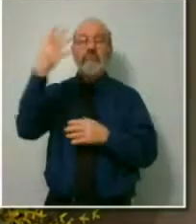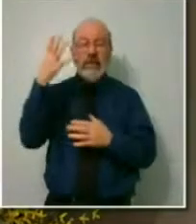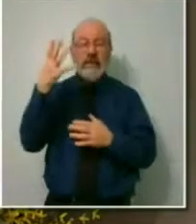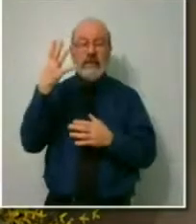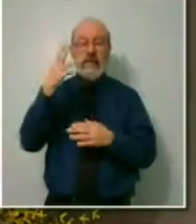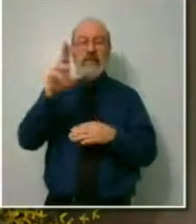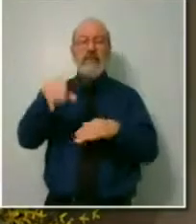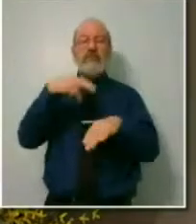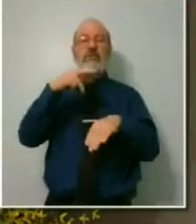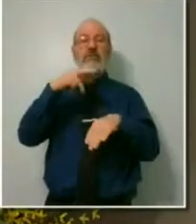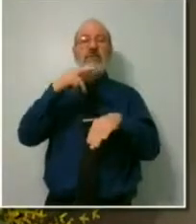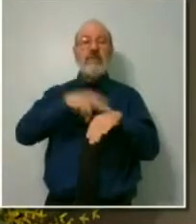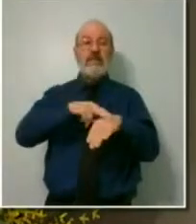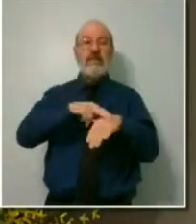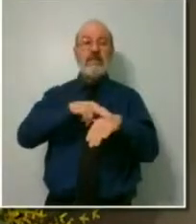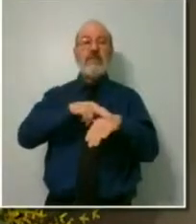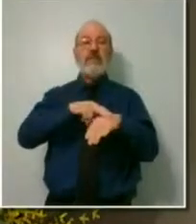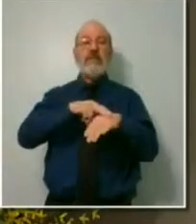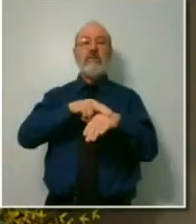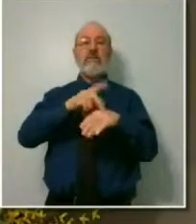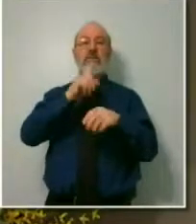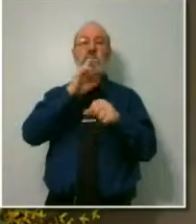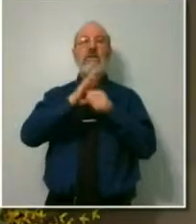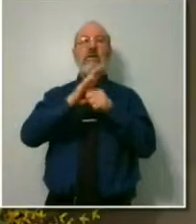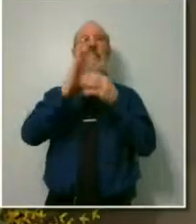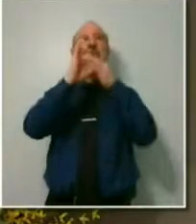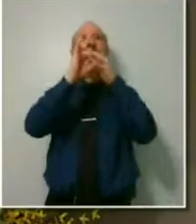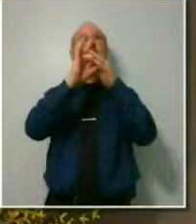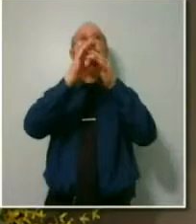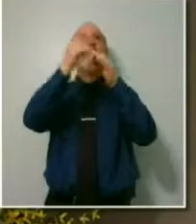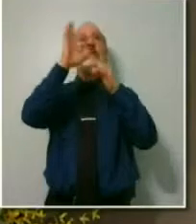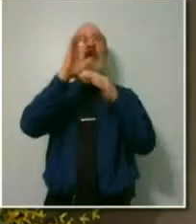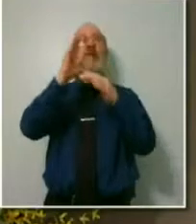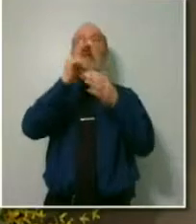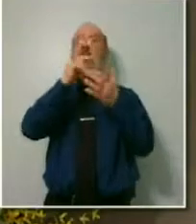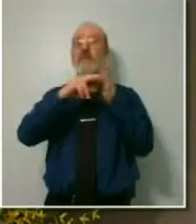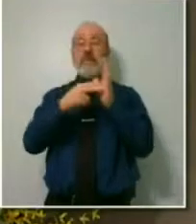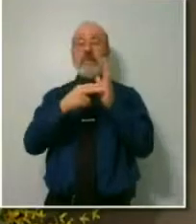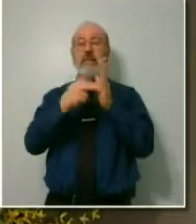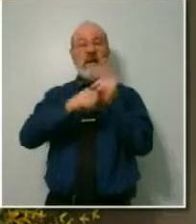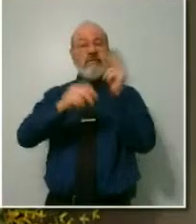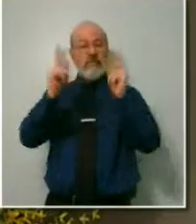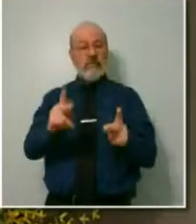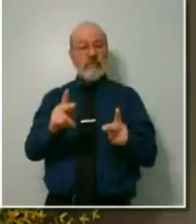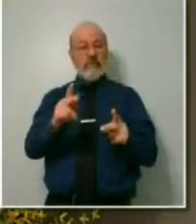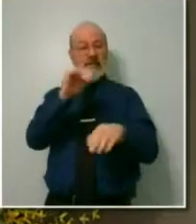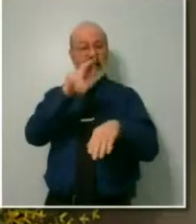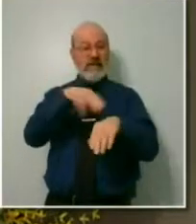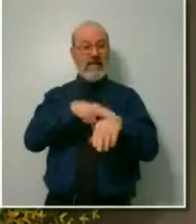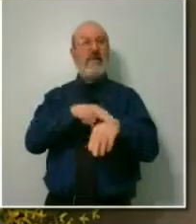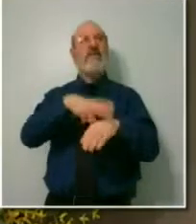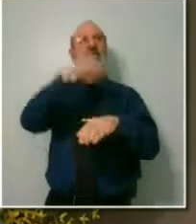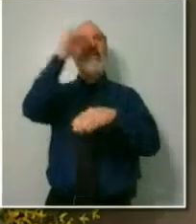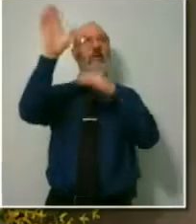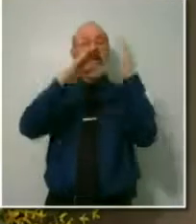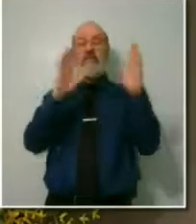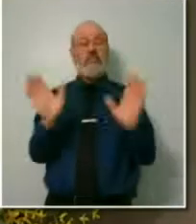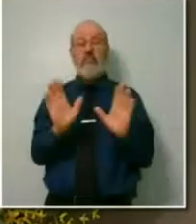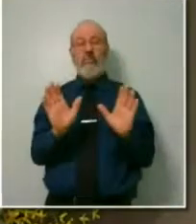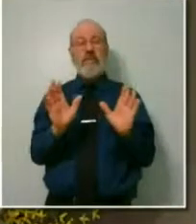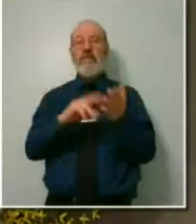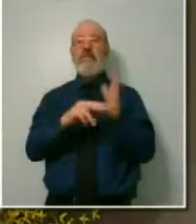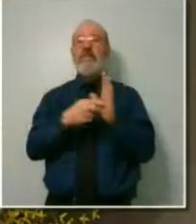nations covenant relationship with God does not mean that everyone in that nation is going to heaven. It means that God